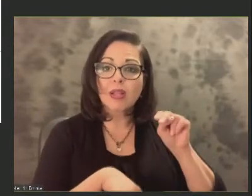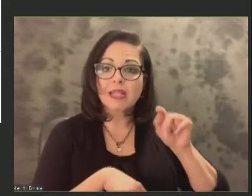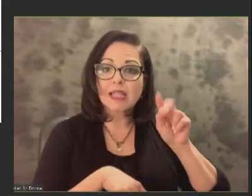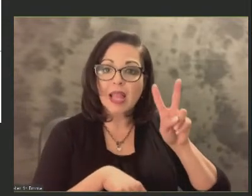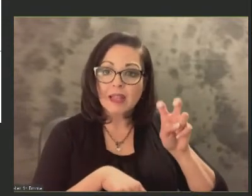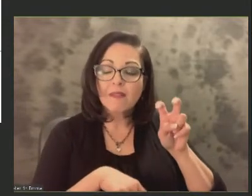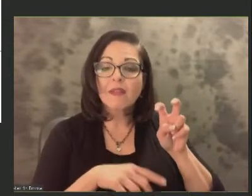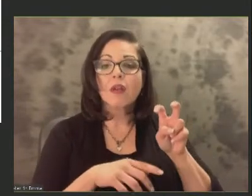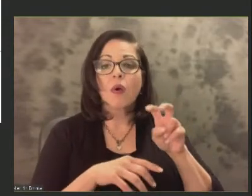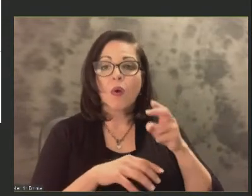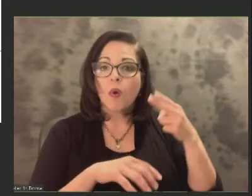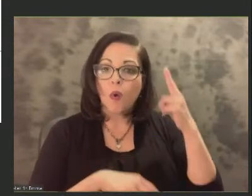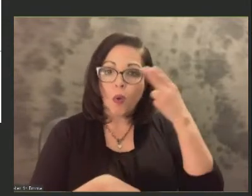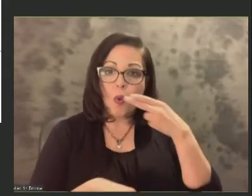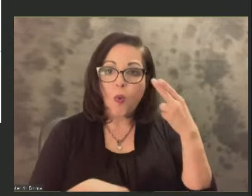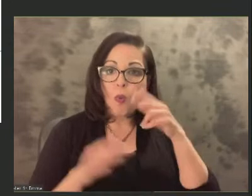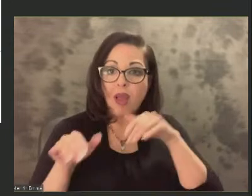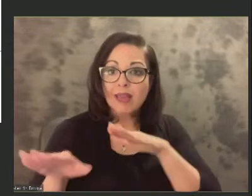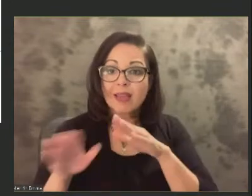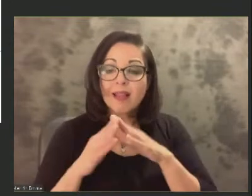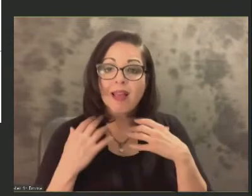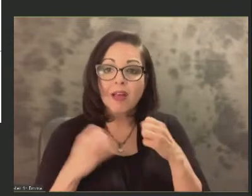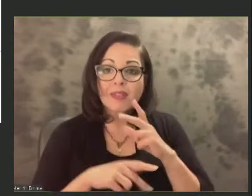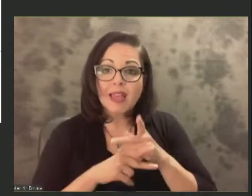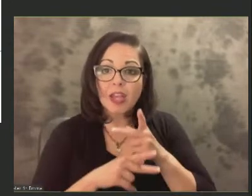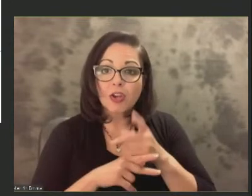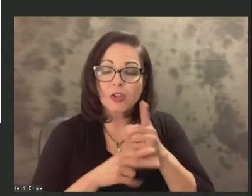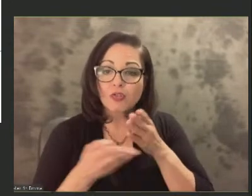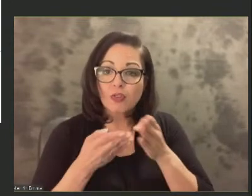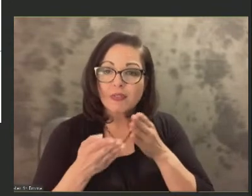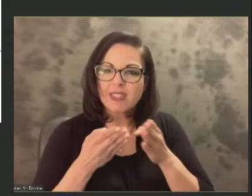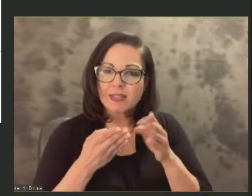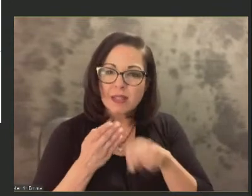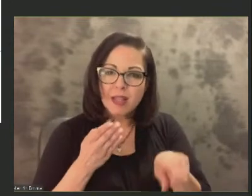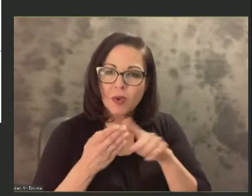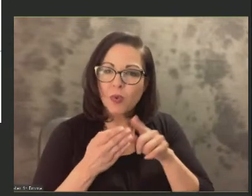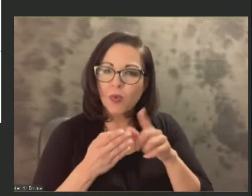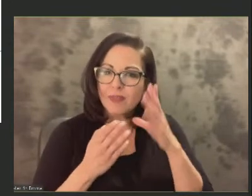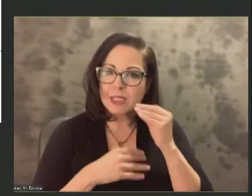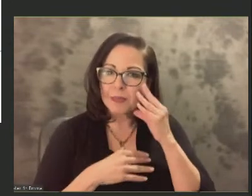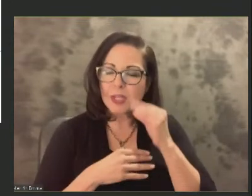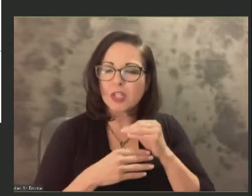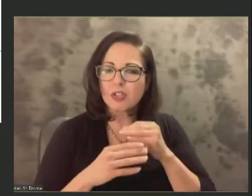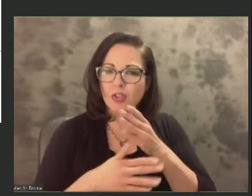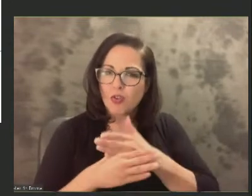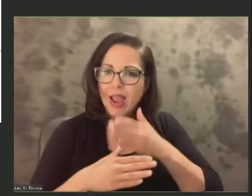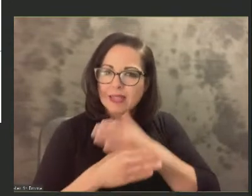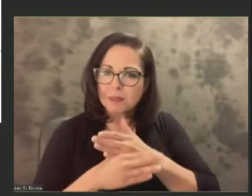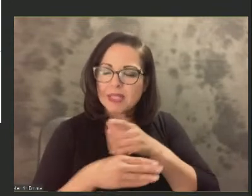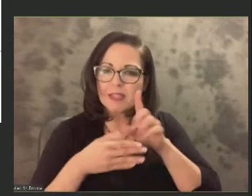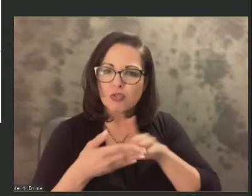healthcare workers who've experienced harassment, discrimination while